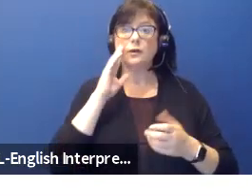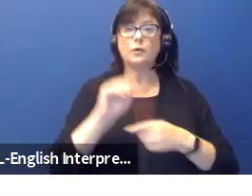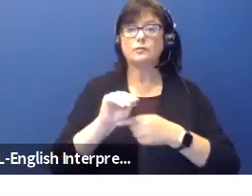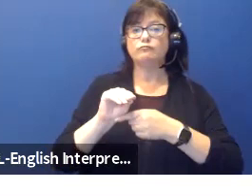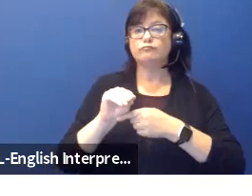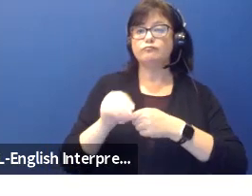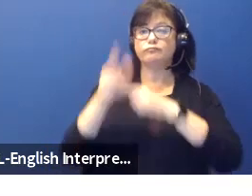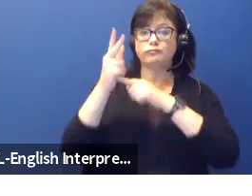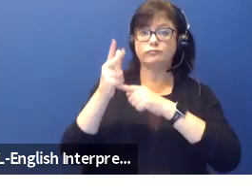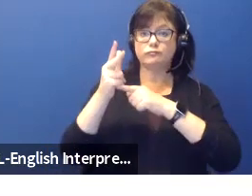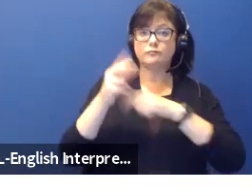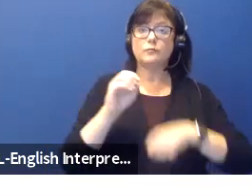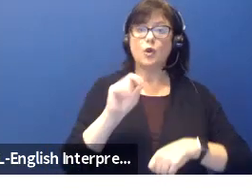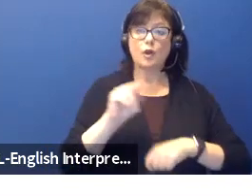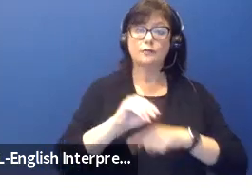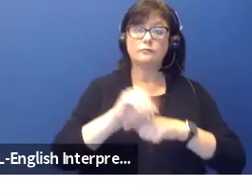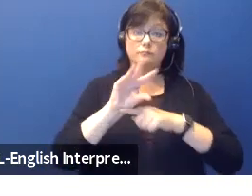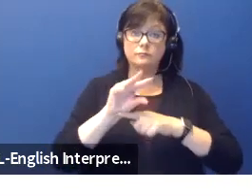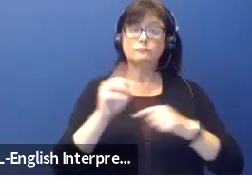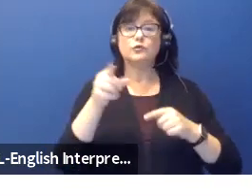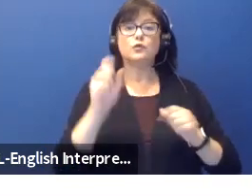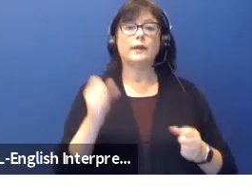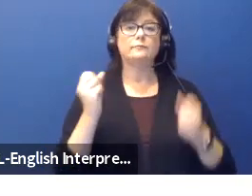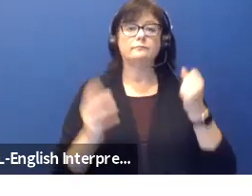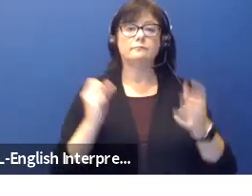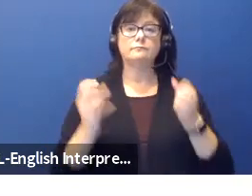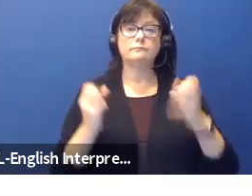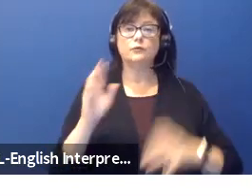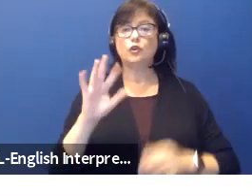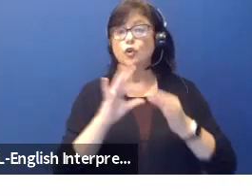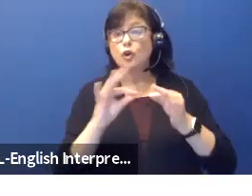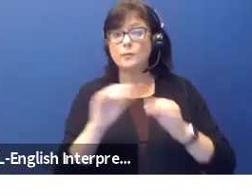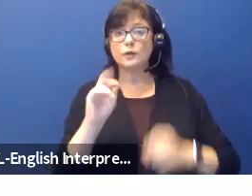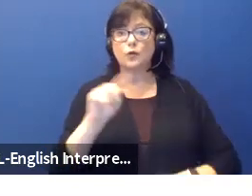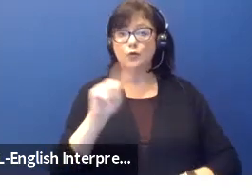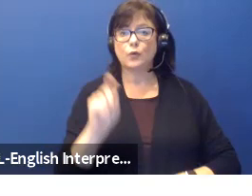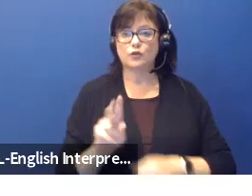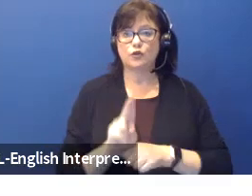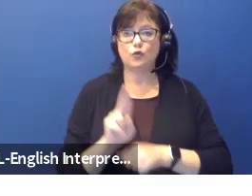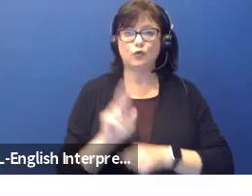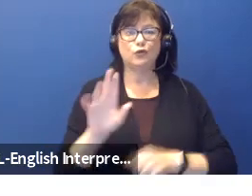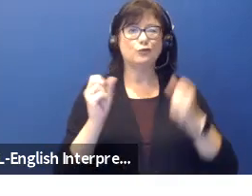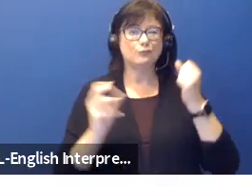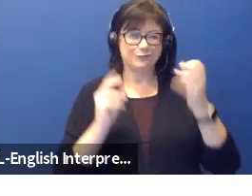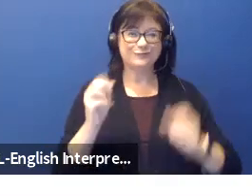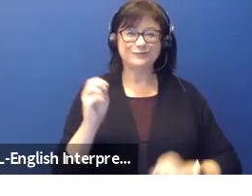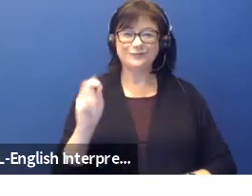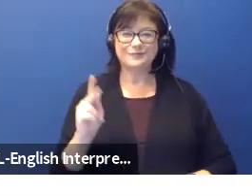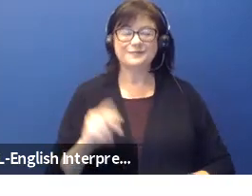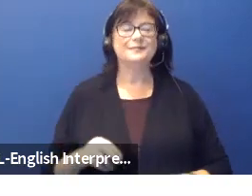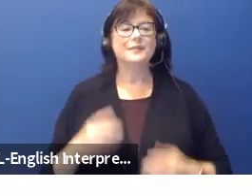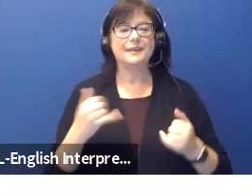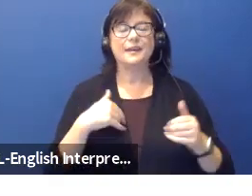pose a question or comment in ASL. I'm going to introduce our presenter for this